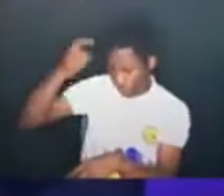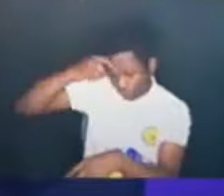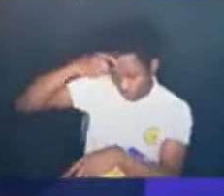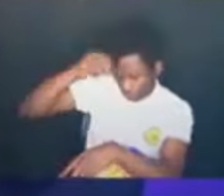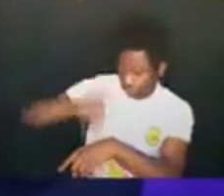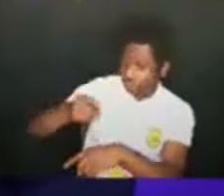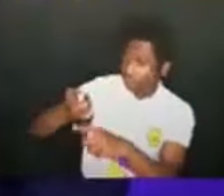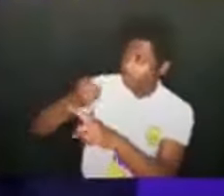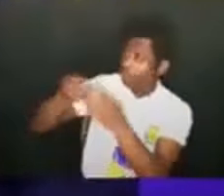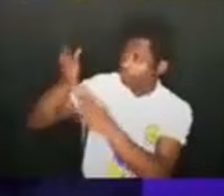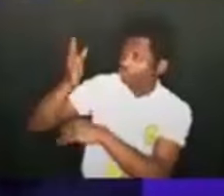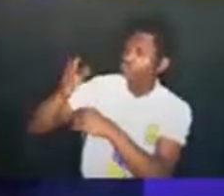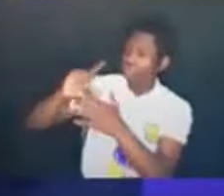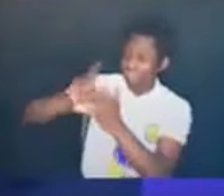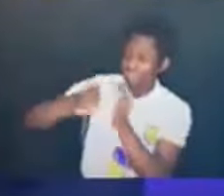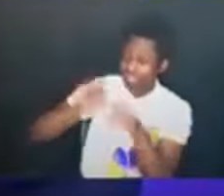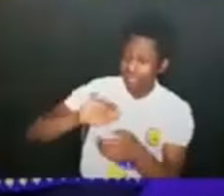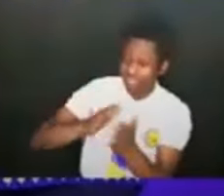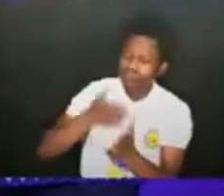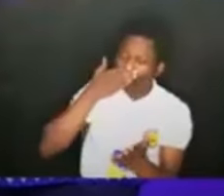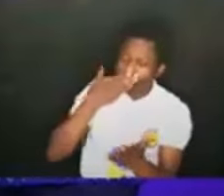father, a good king, and a good husband.